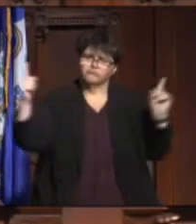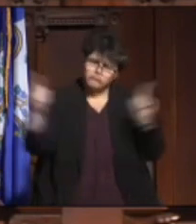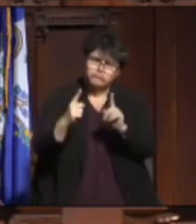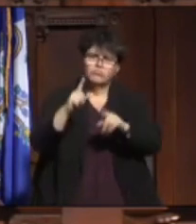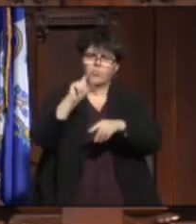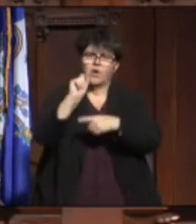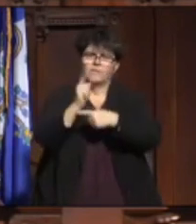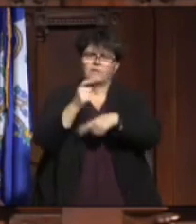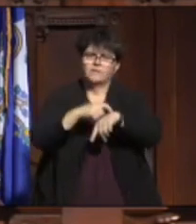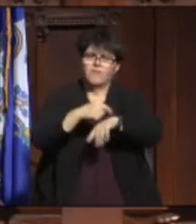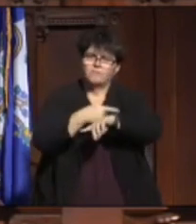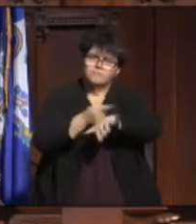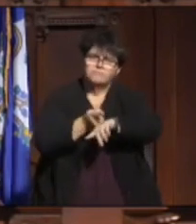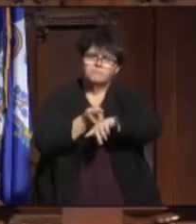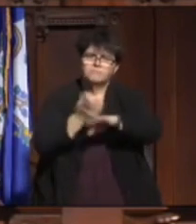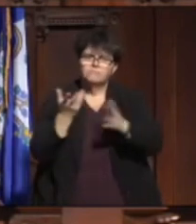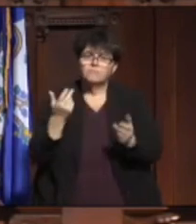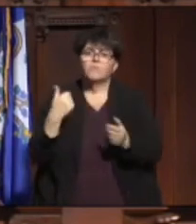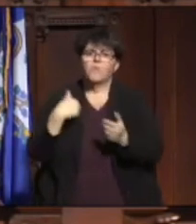Station.